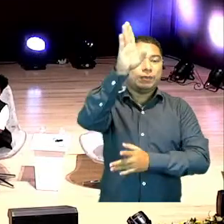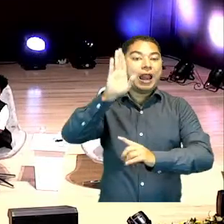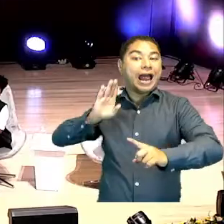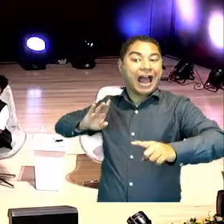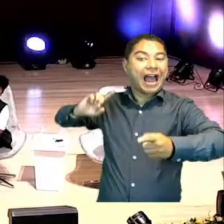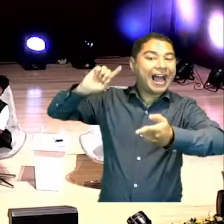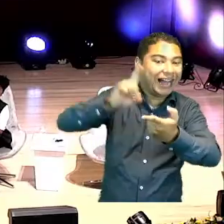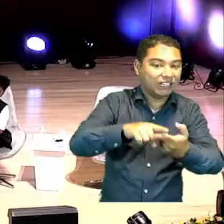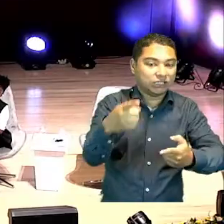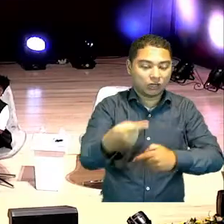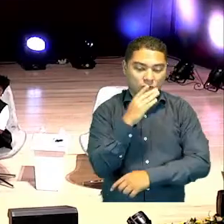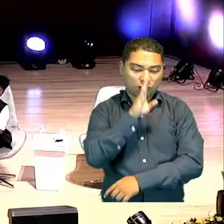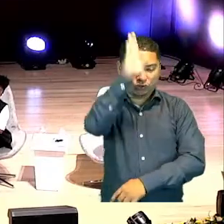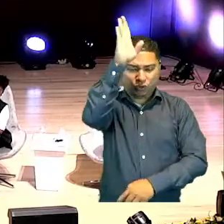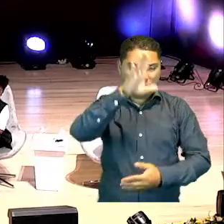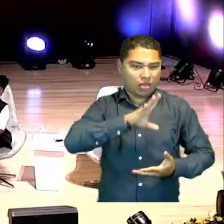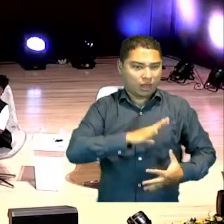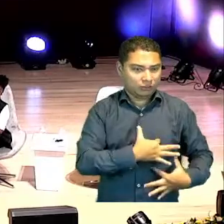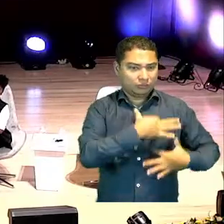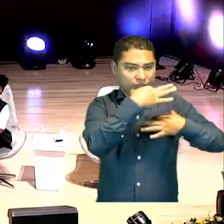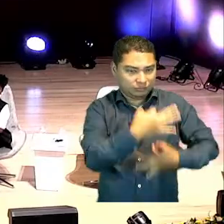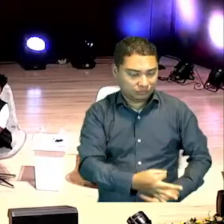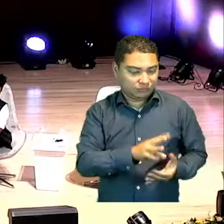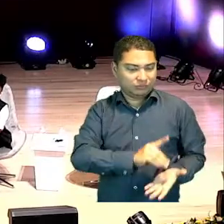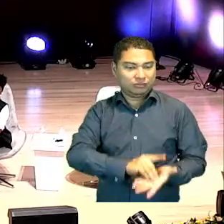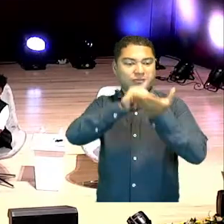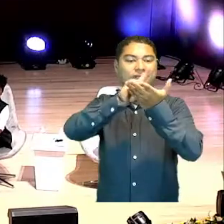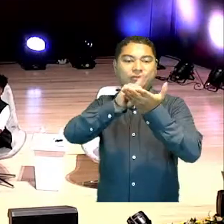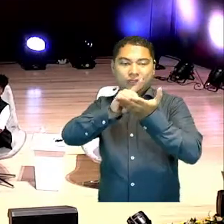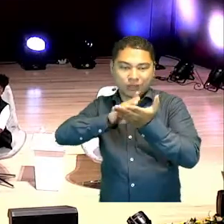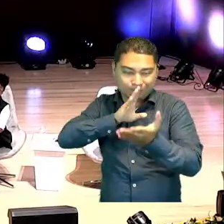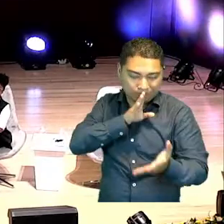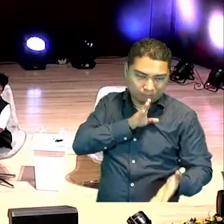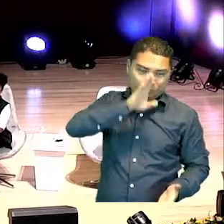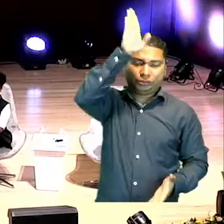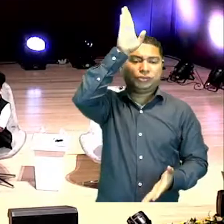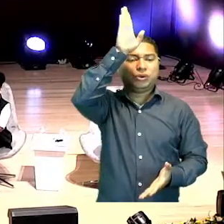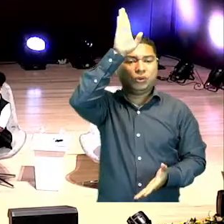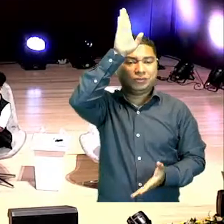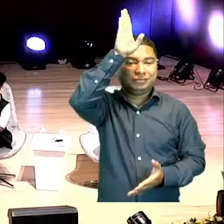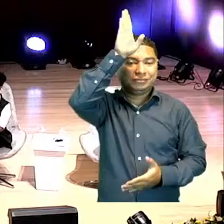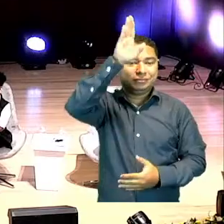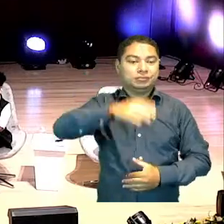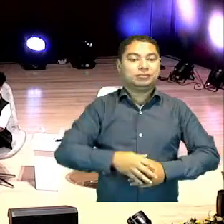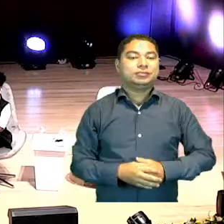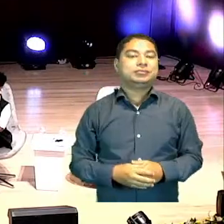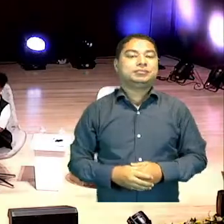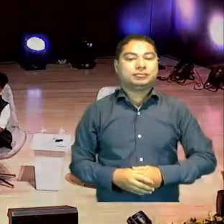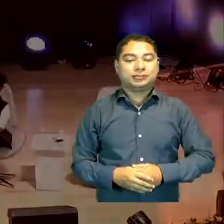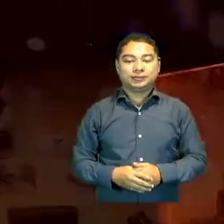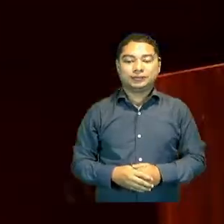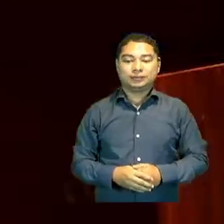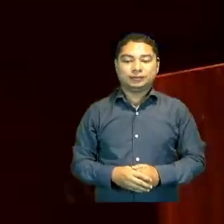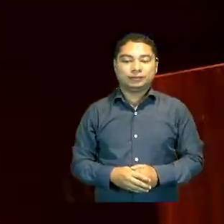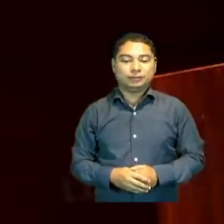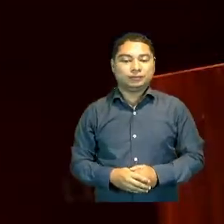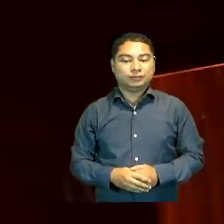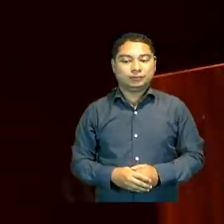have to do until dignity becomes the norm, until dignity does become the norm.